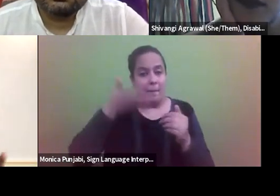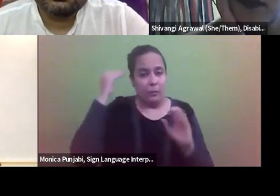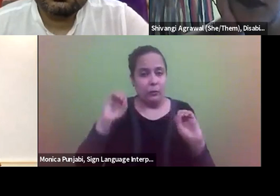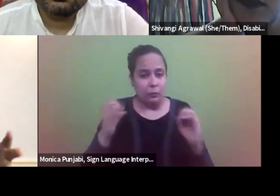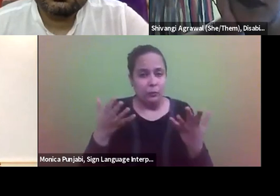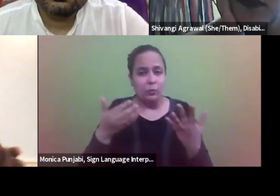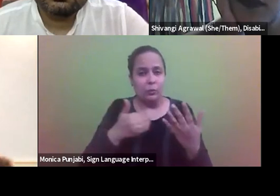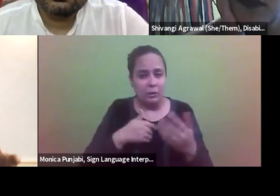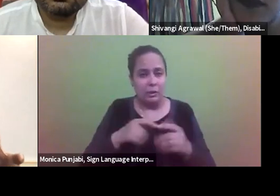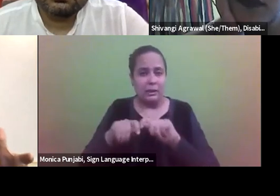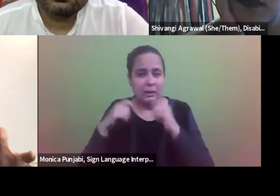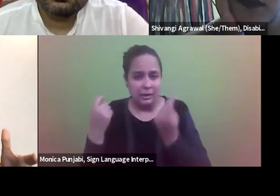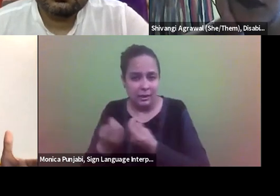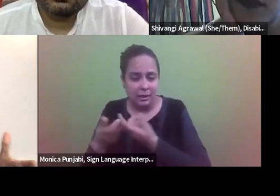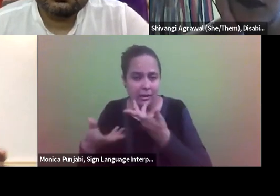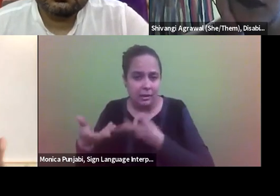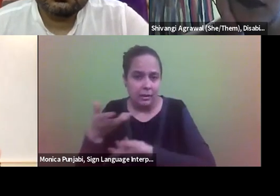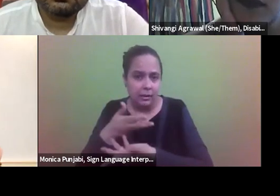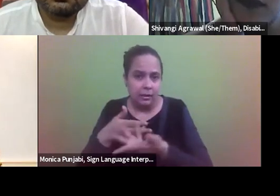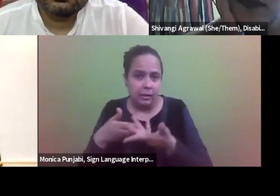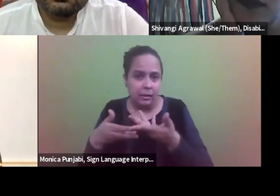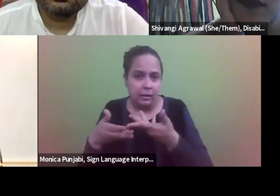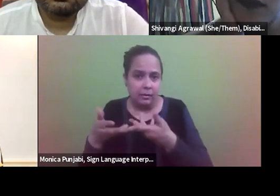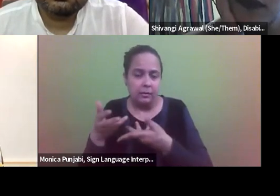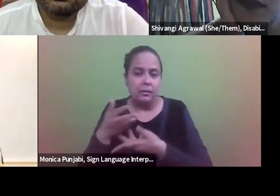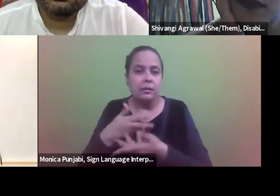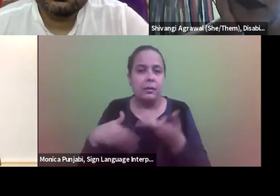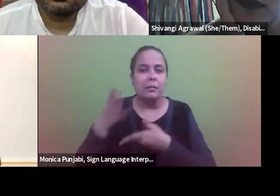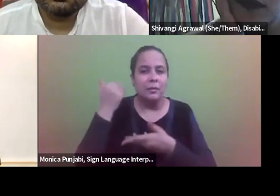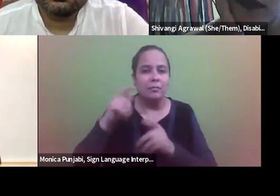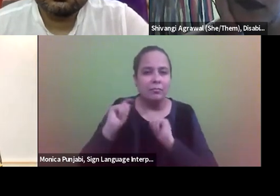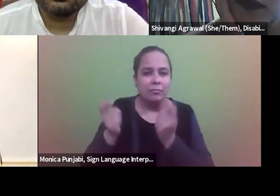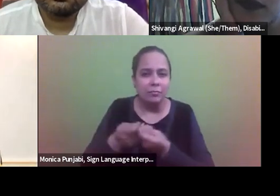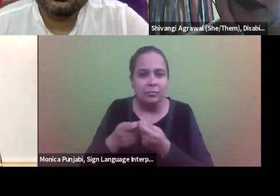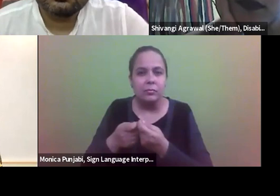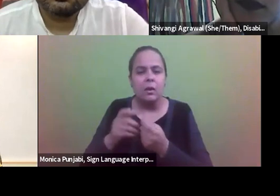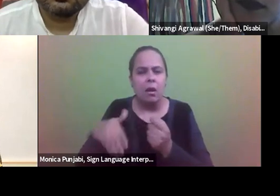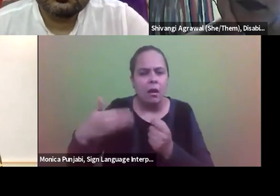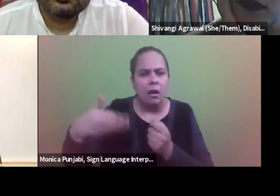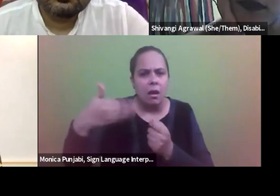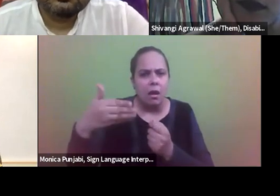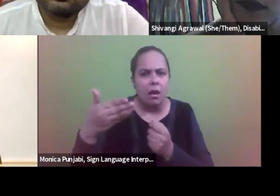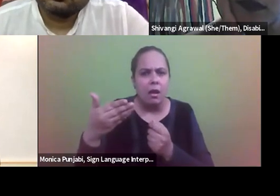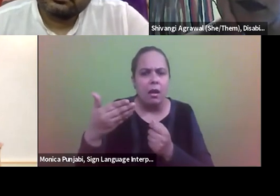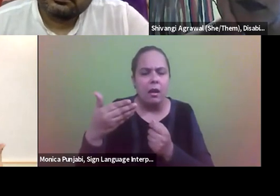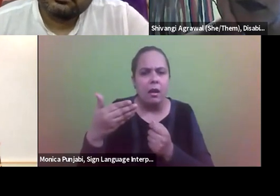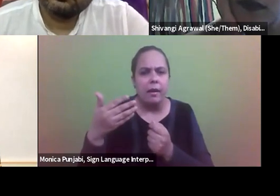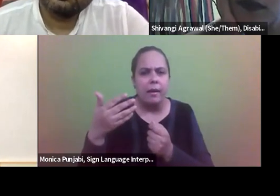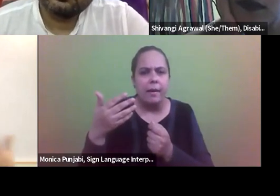hate would be, related to homophobia. But interestingly, the hate has been